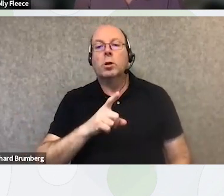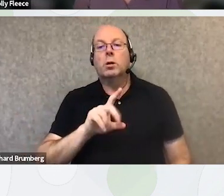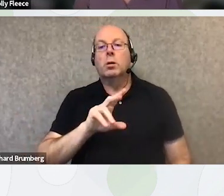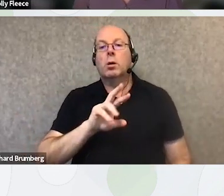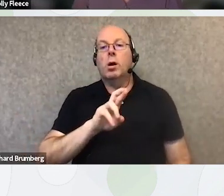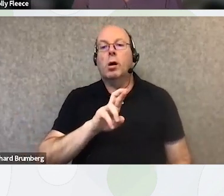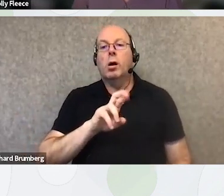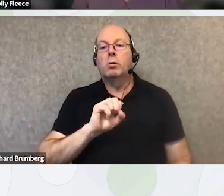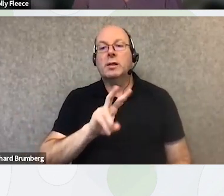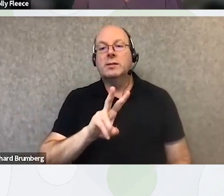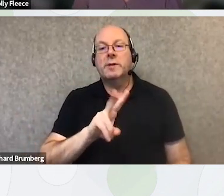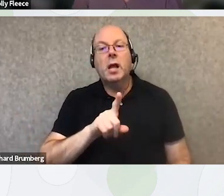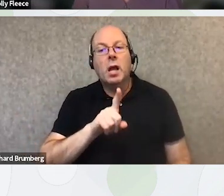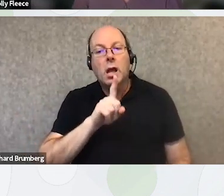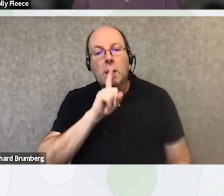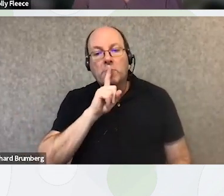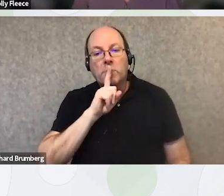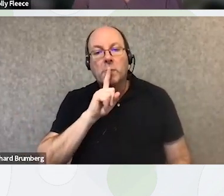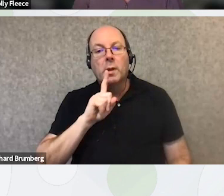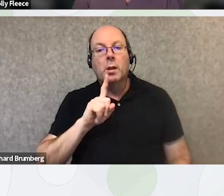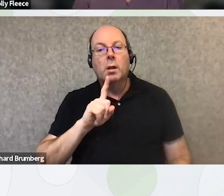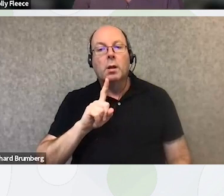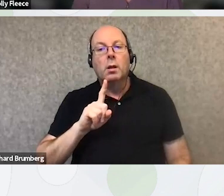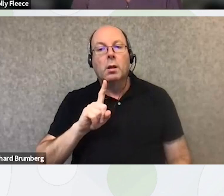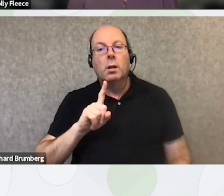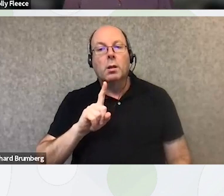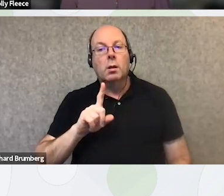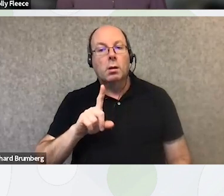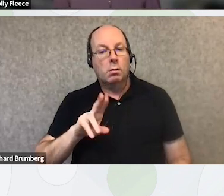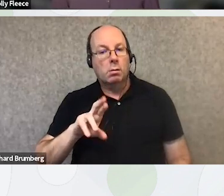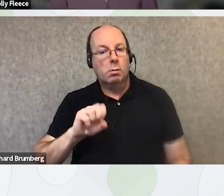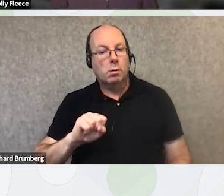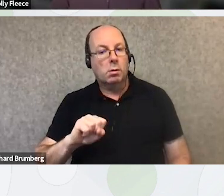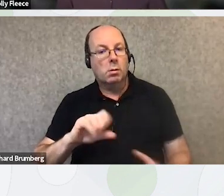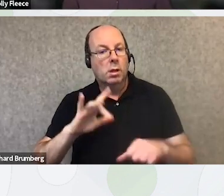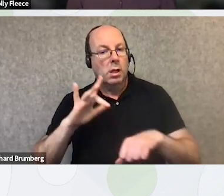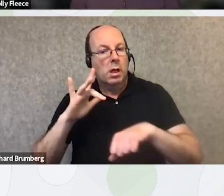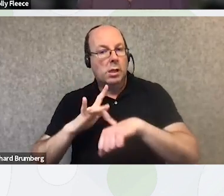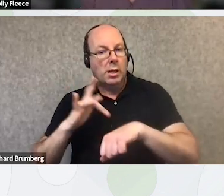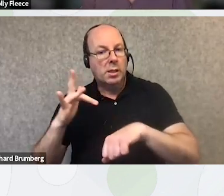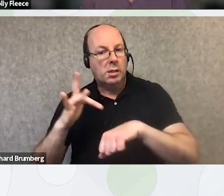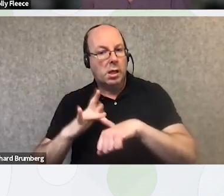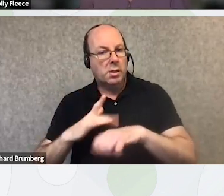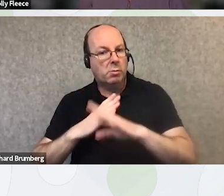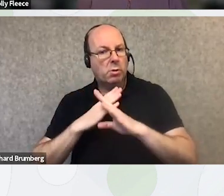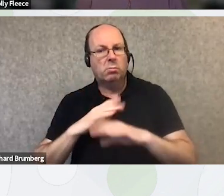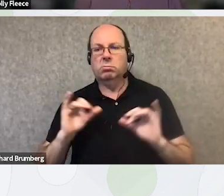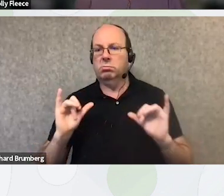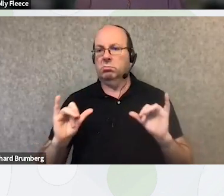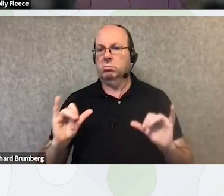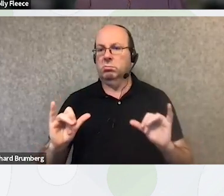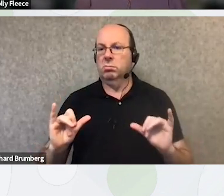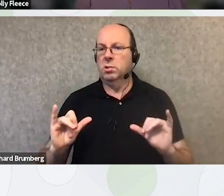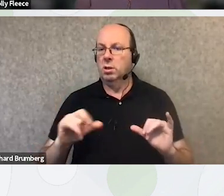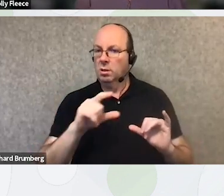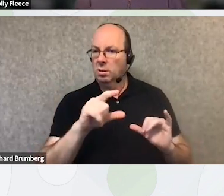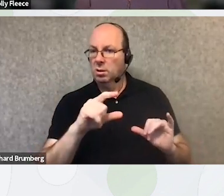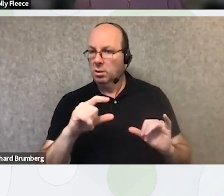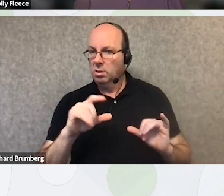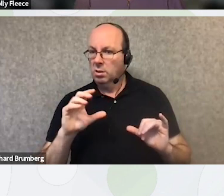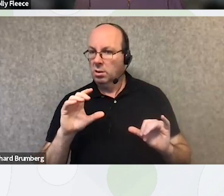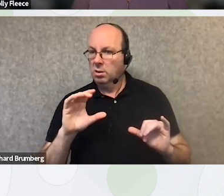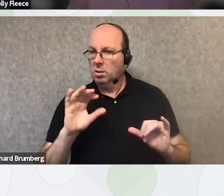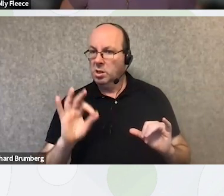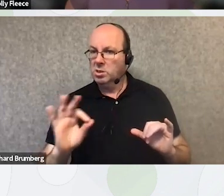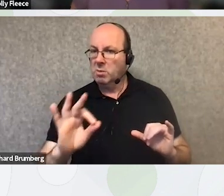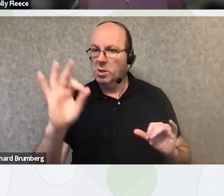is on here as needing contact precautions. And that may be a little surprising that droplet precautions are not